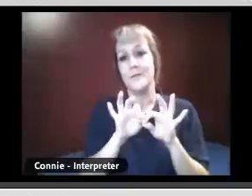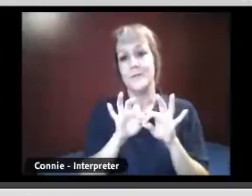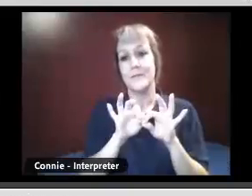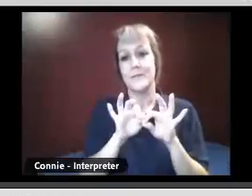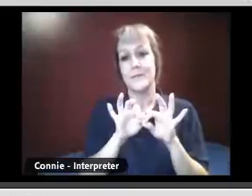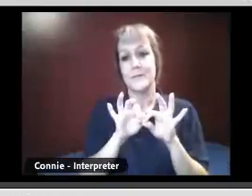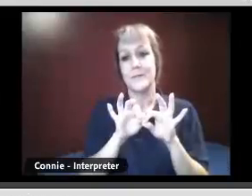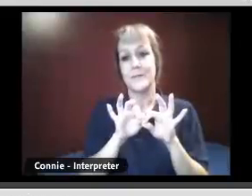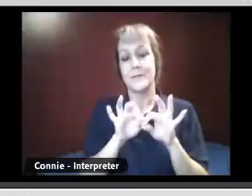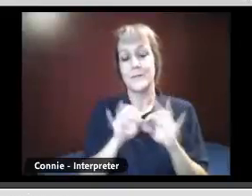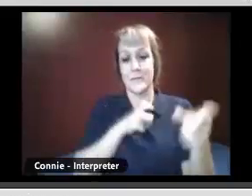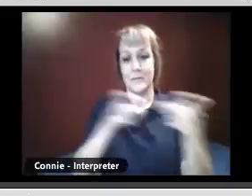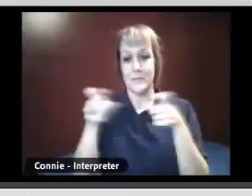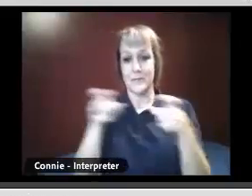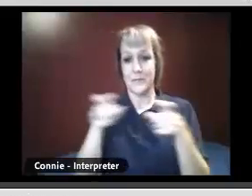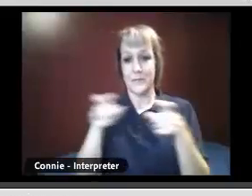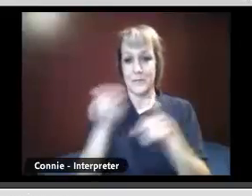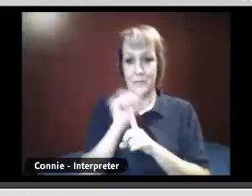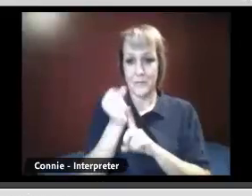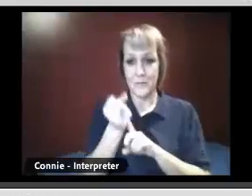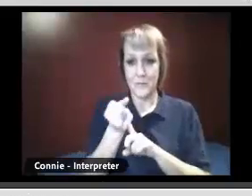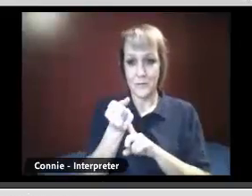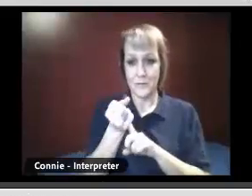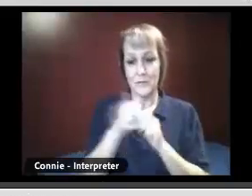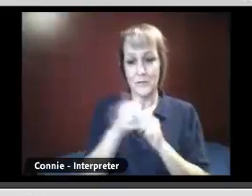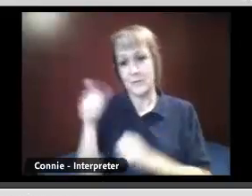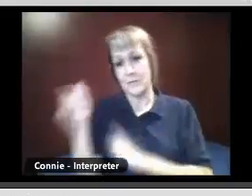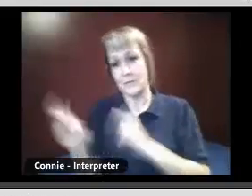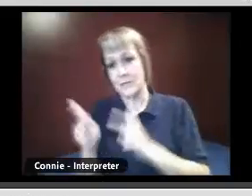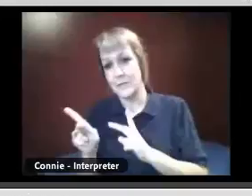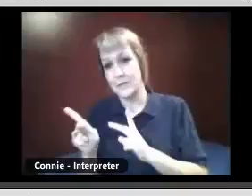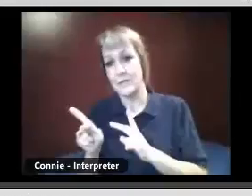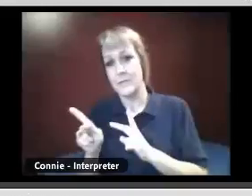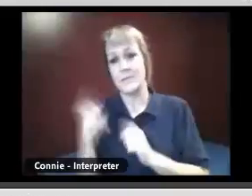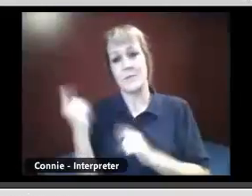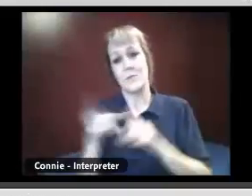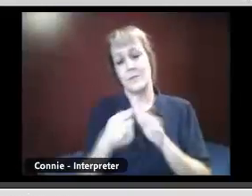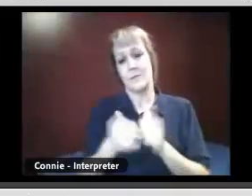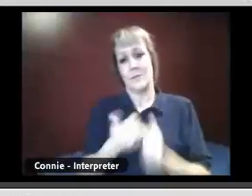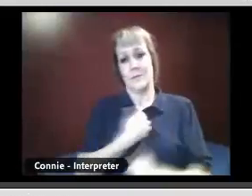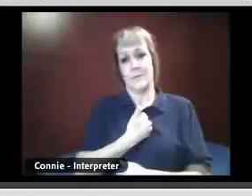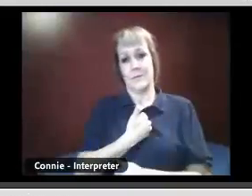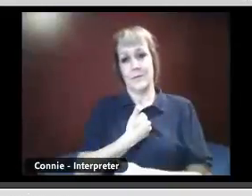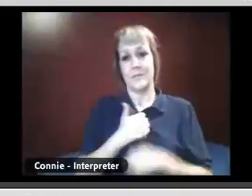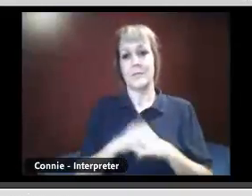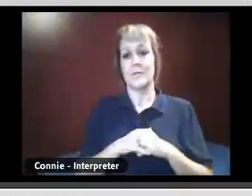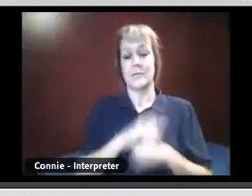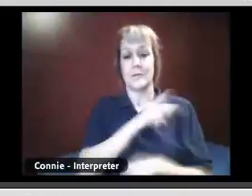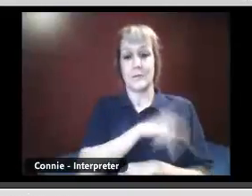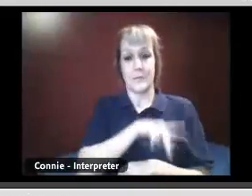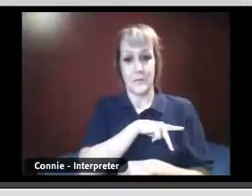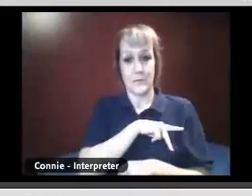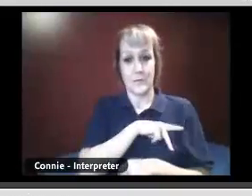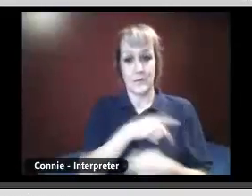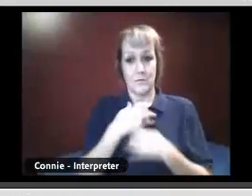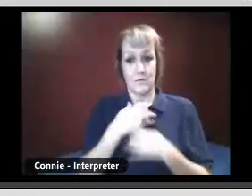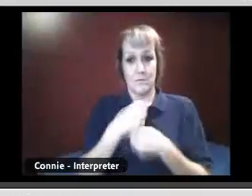only managing situations with others, quite frankly, it always starts with ourselves. So those personal competencies